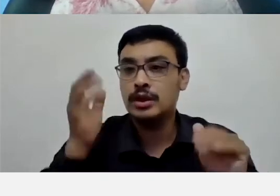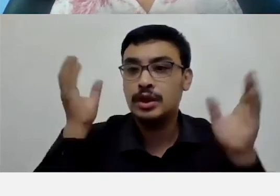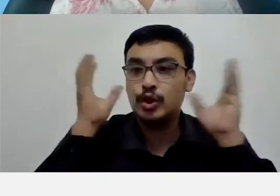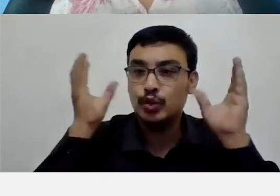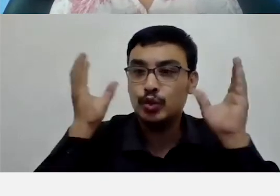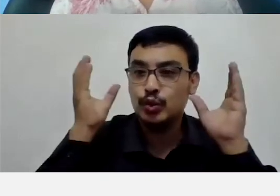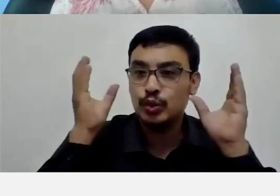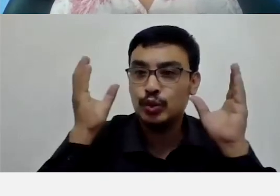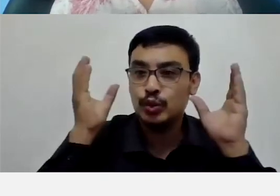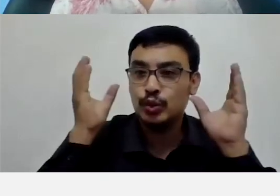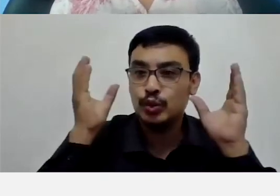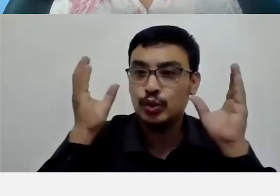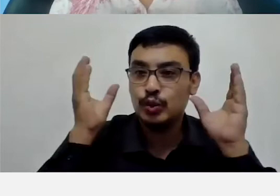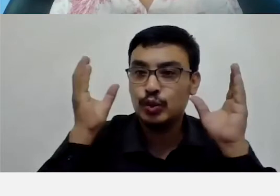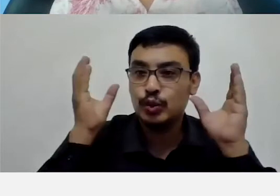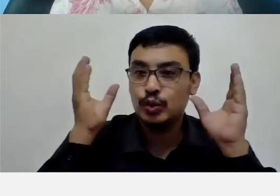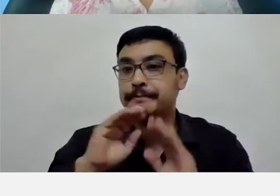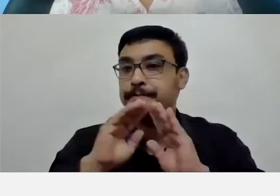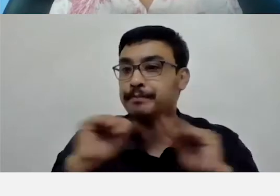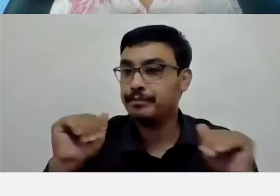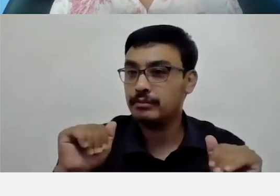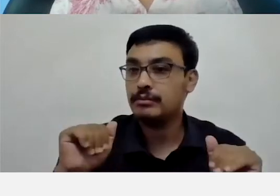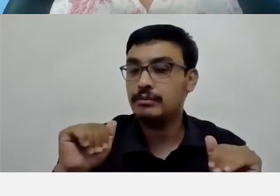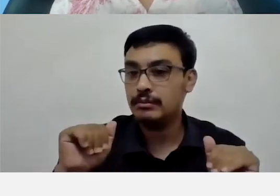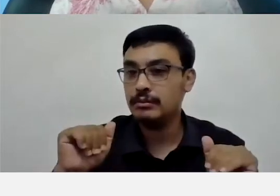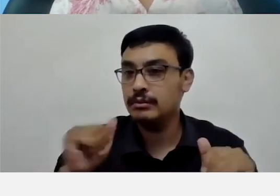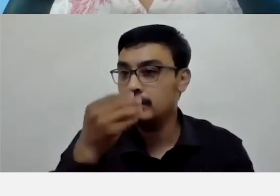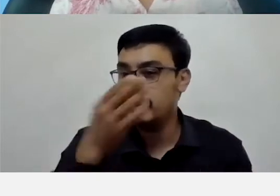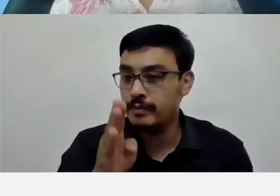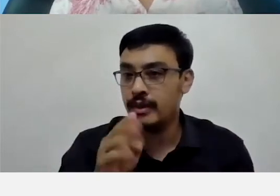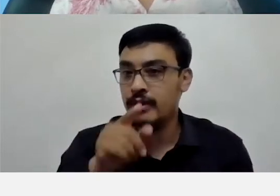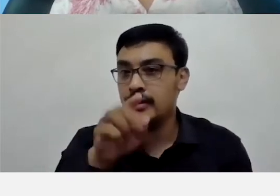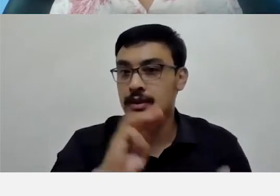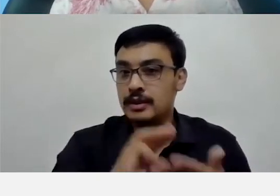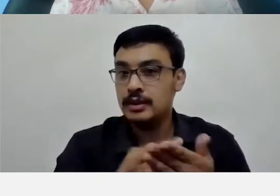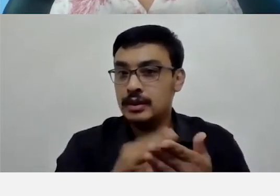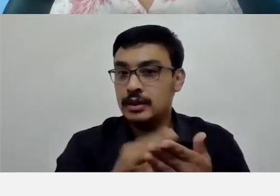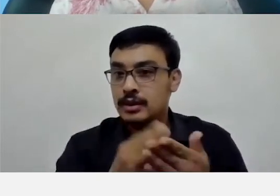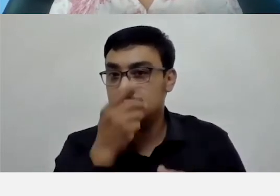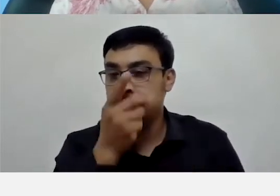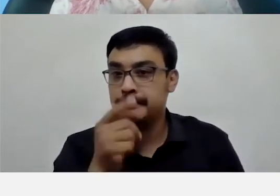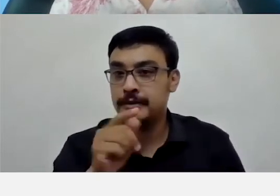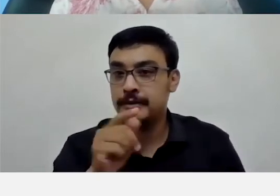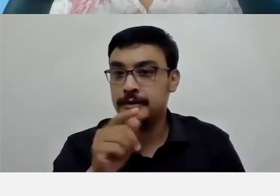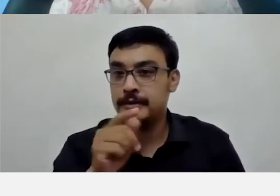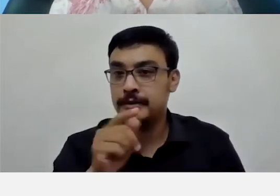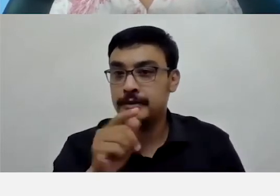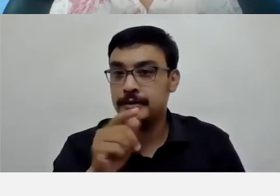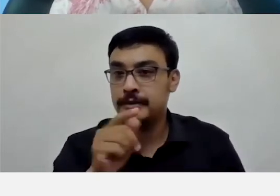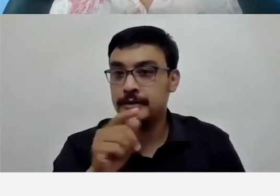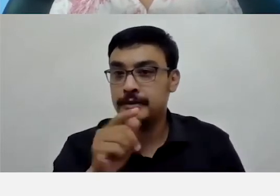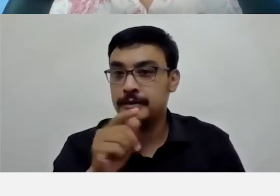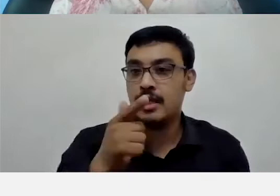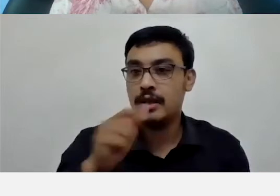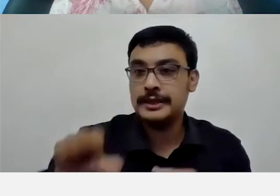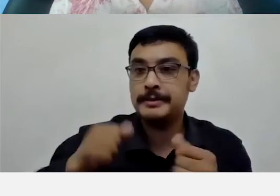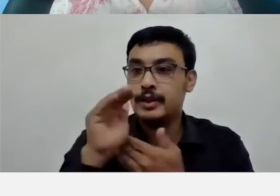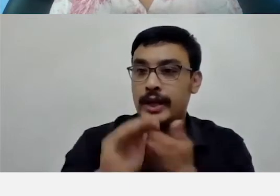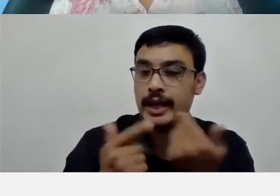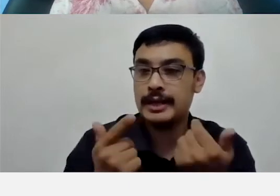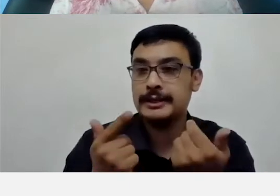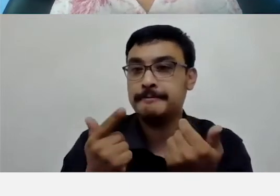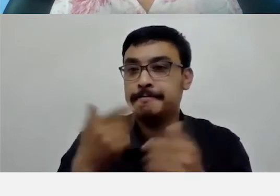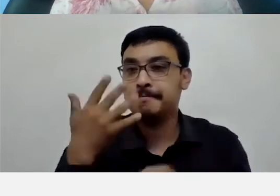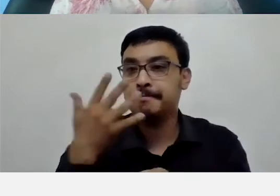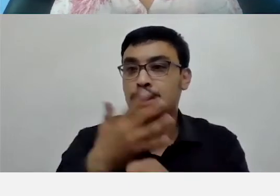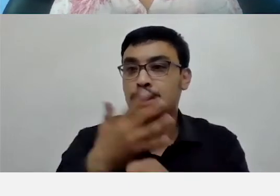excursions. You will be able to connect with the local lifestyle of the people in the Bhaktapur by